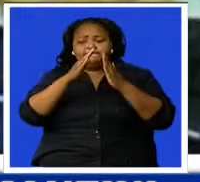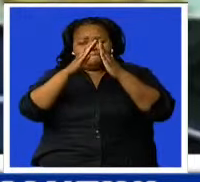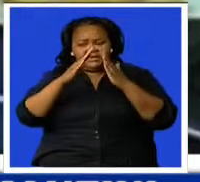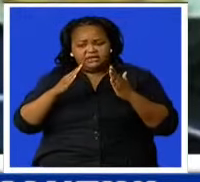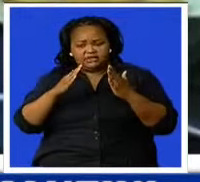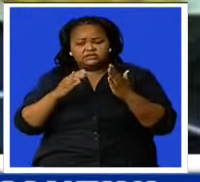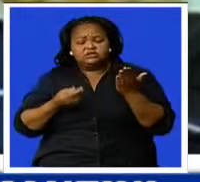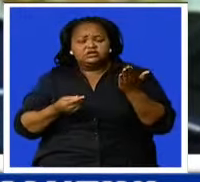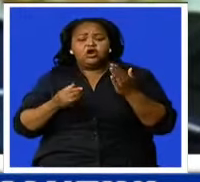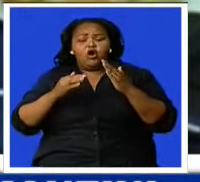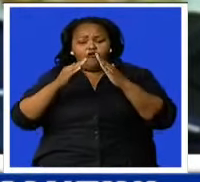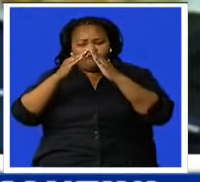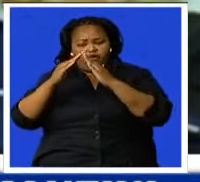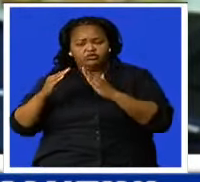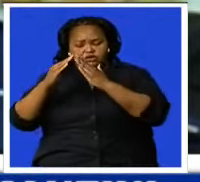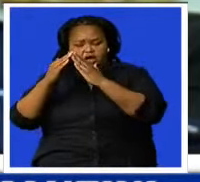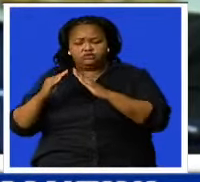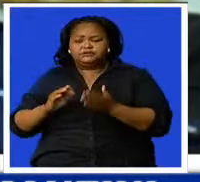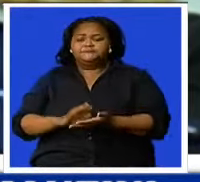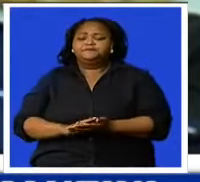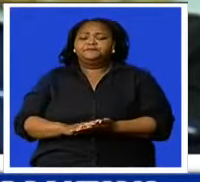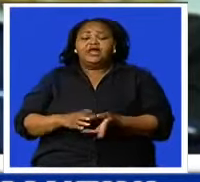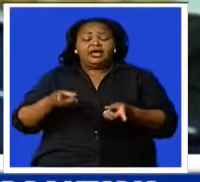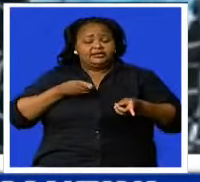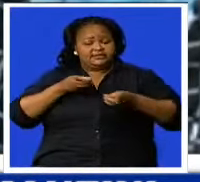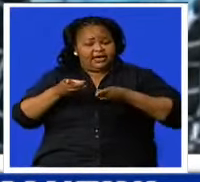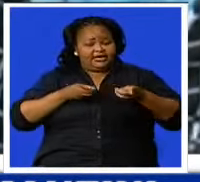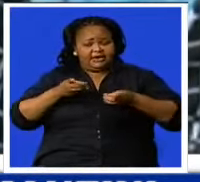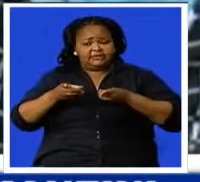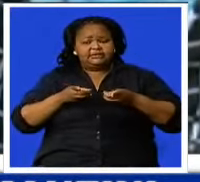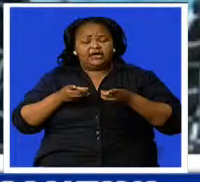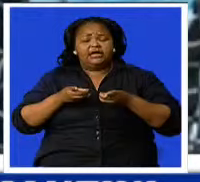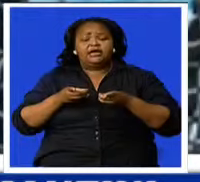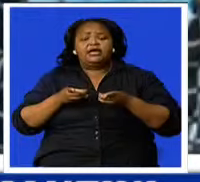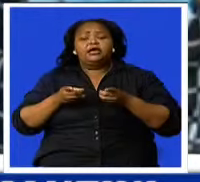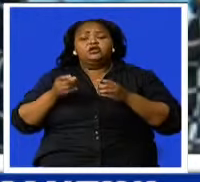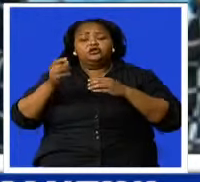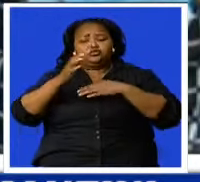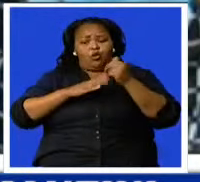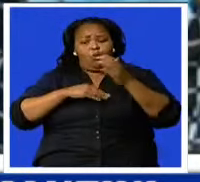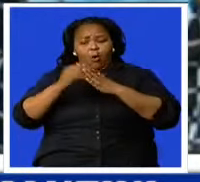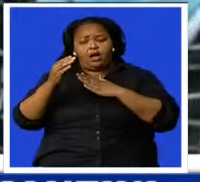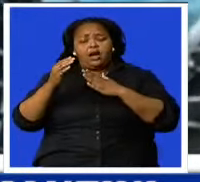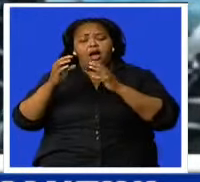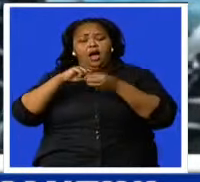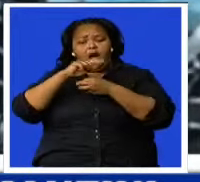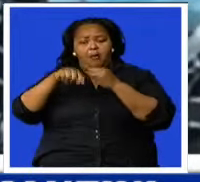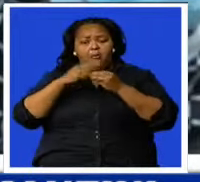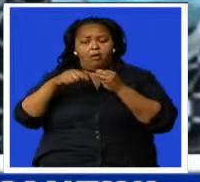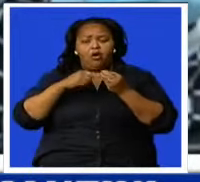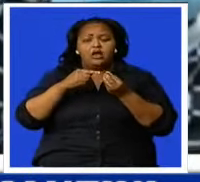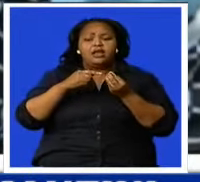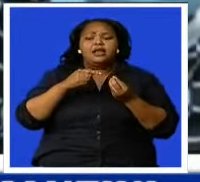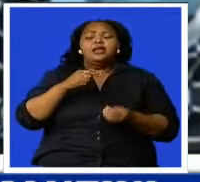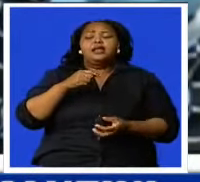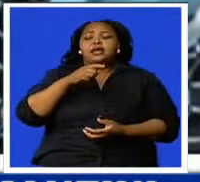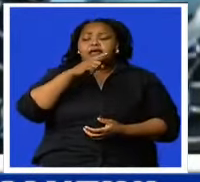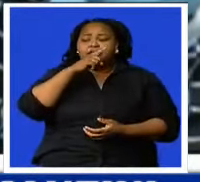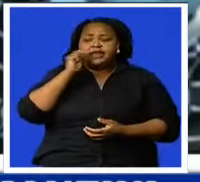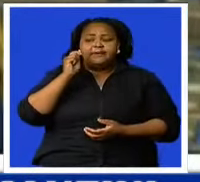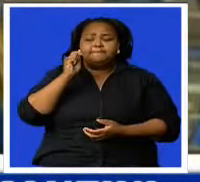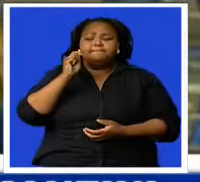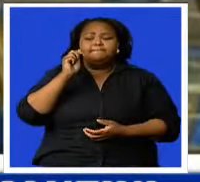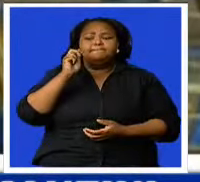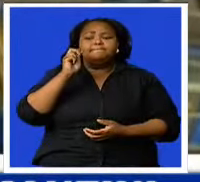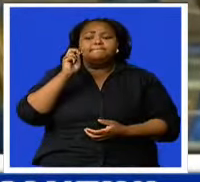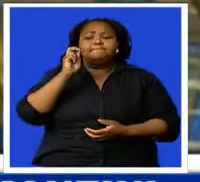Umkhonzisi wenkampani leta wakha le mall iNthwese Developments Herbert Teledi uthi lesakhiwo